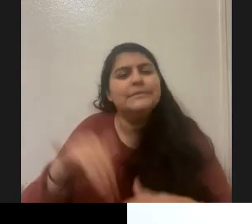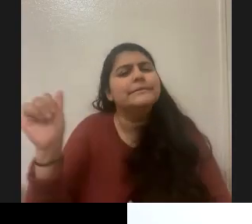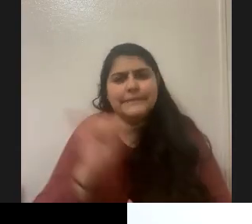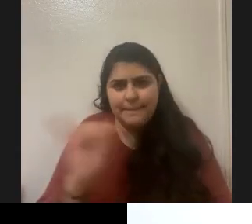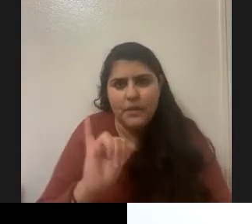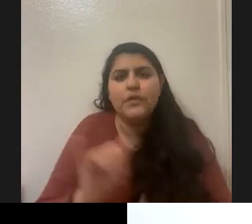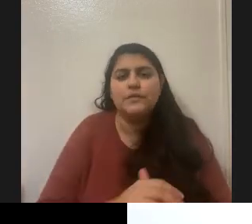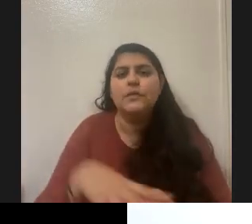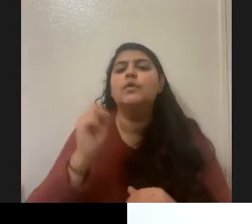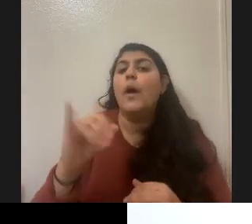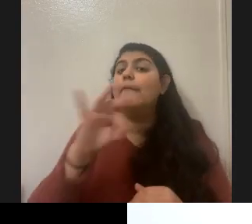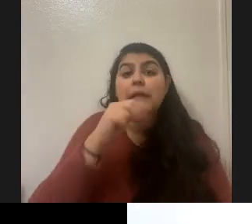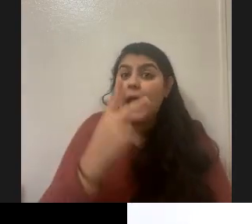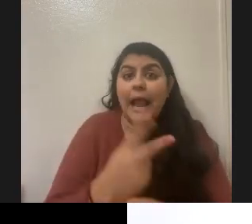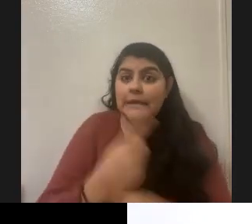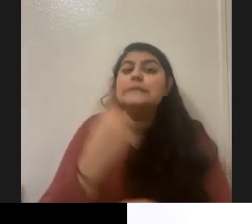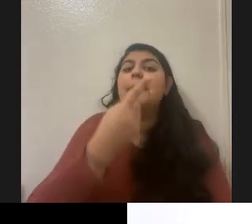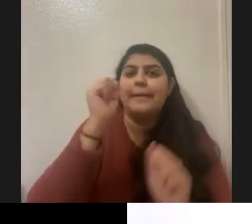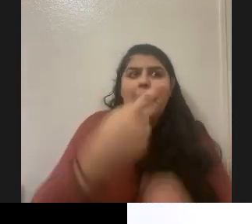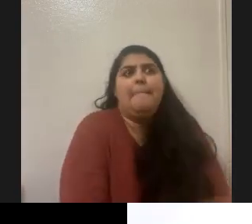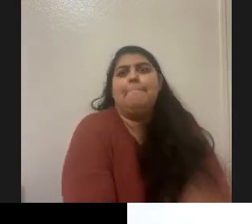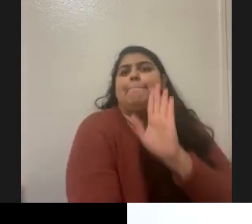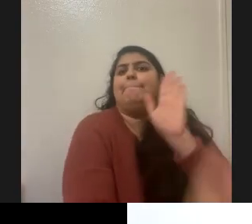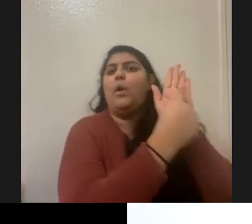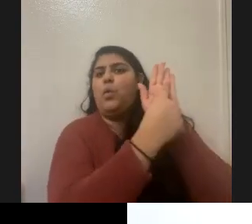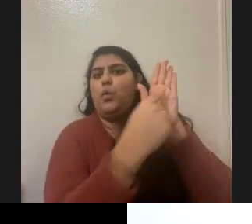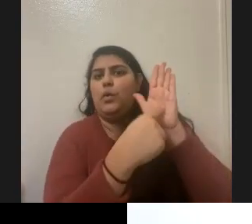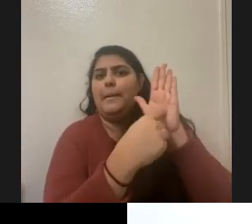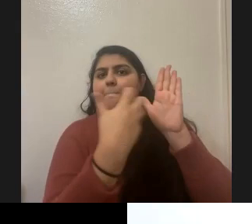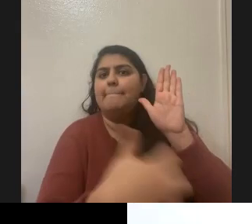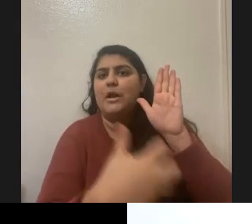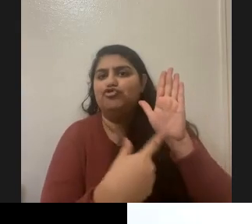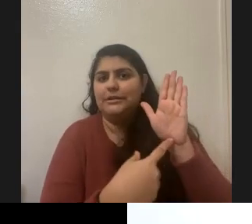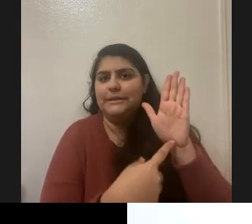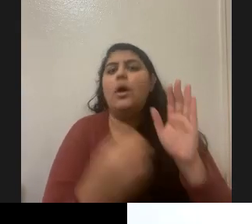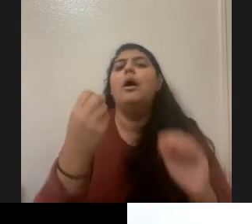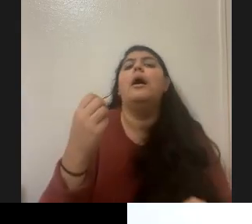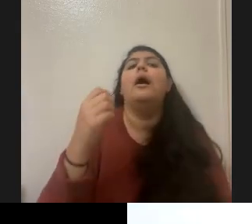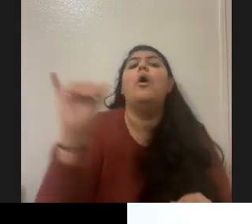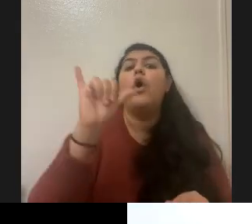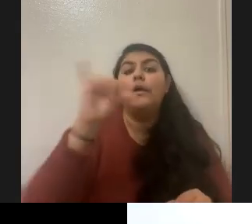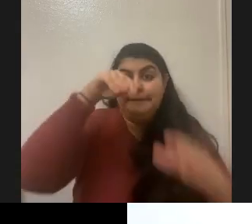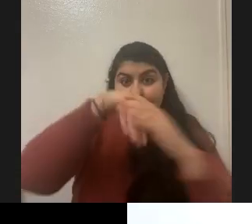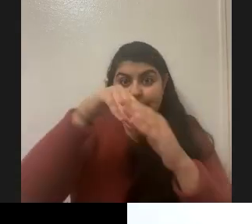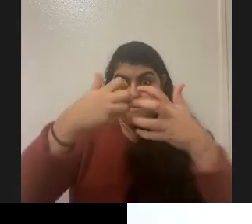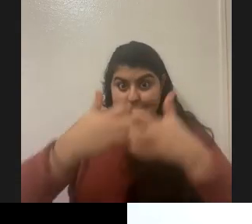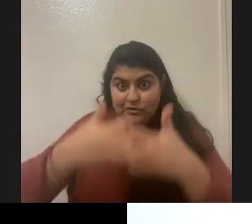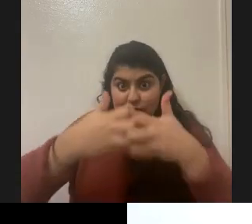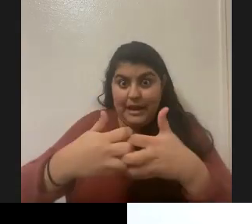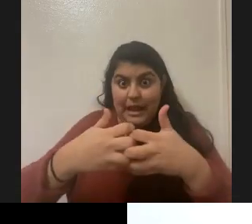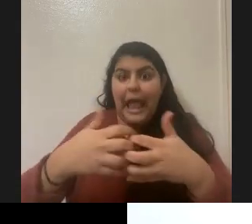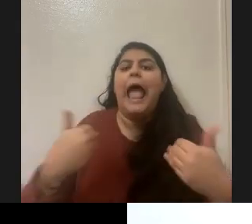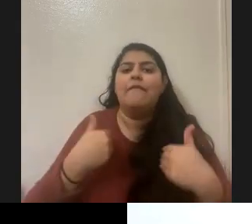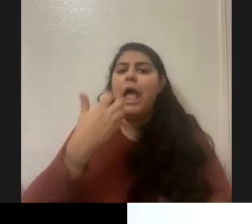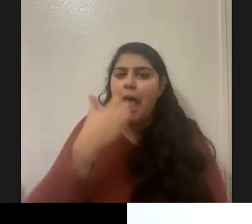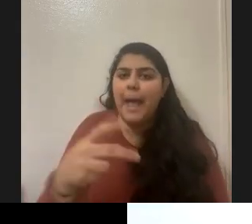if you're not careful, something can fly around metal and hit the machine. Also, the inside of our machine has really hot plasma. I was talking about